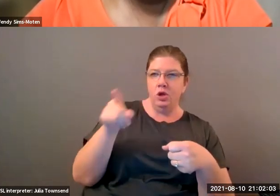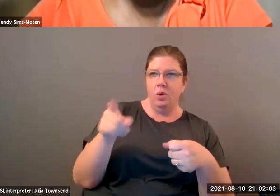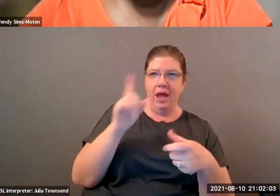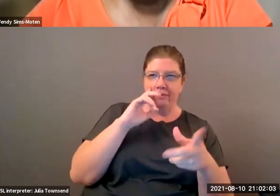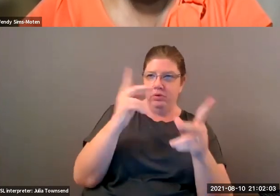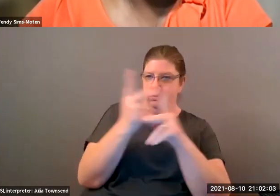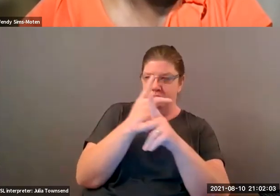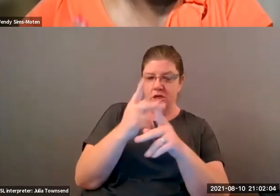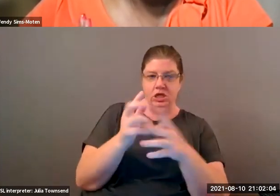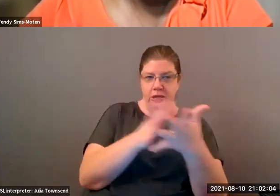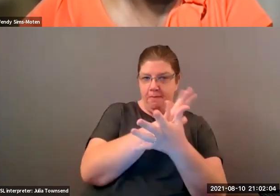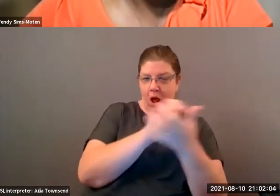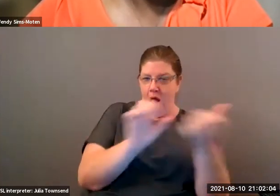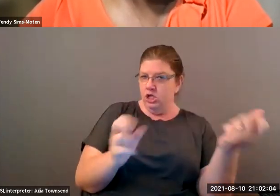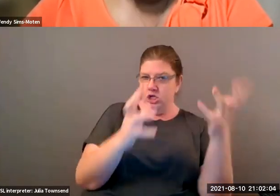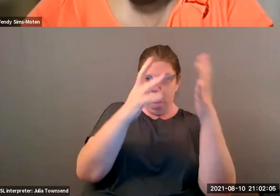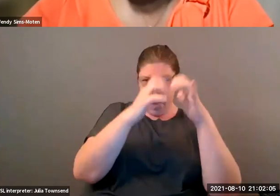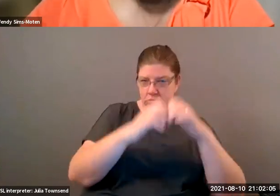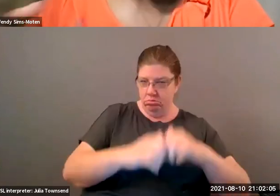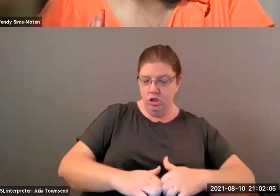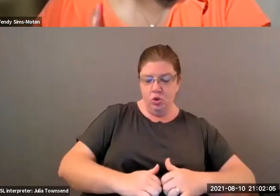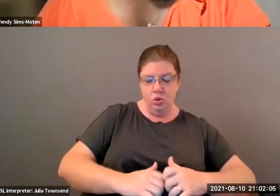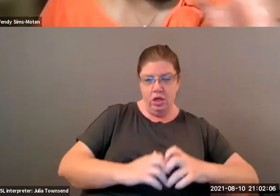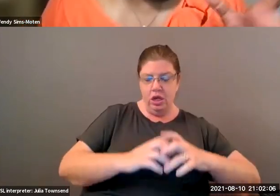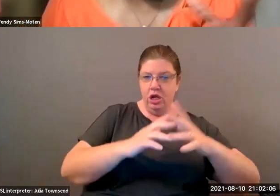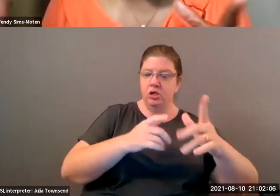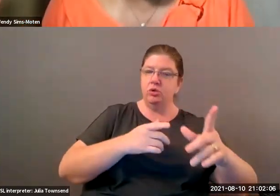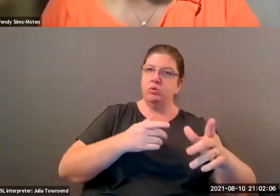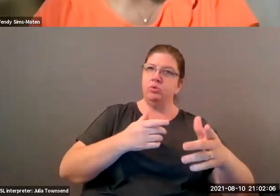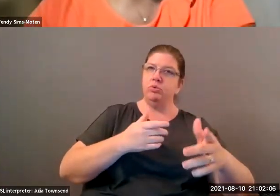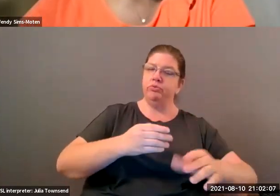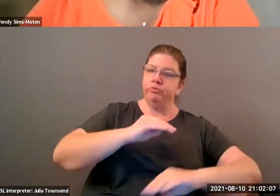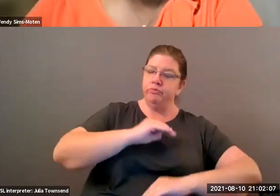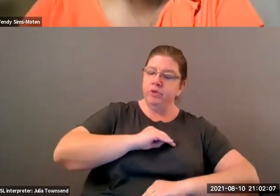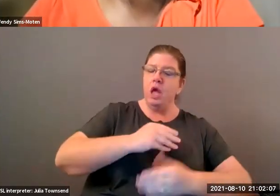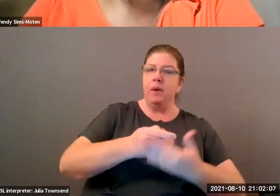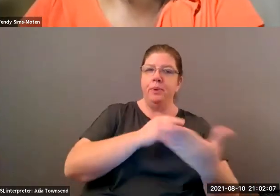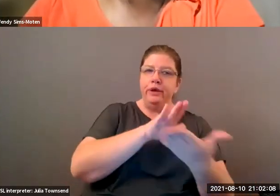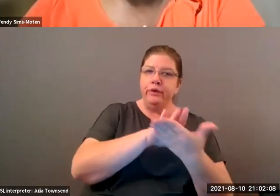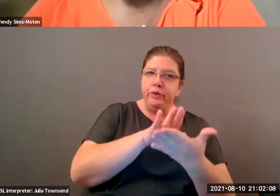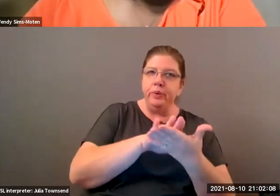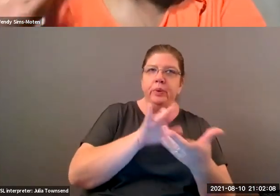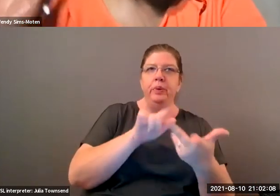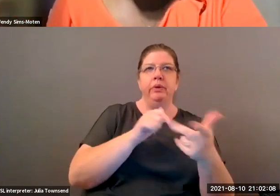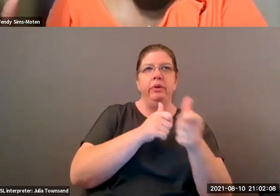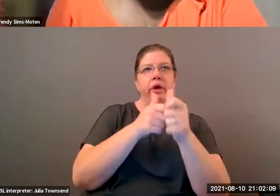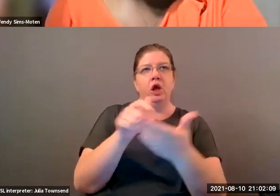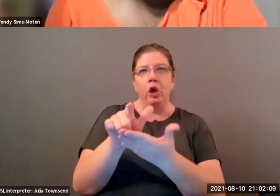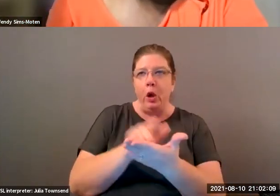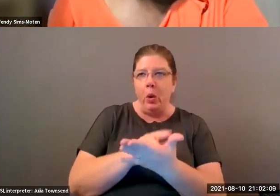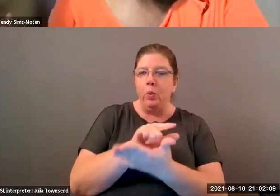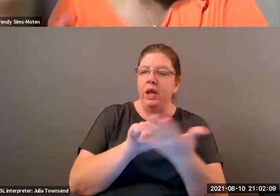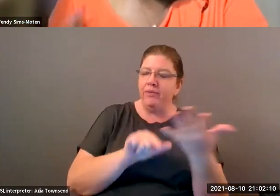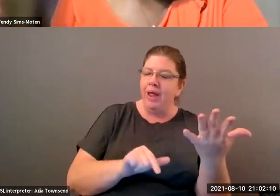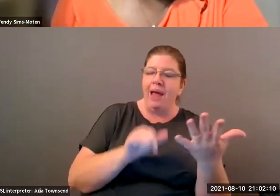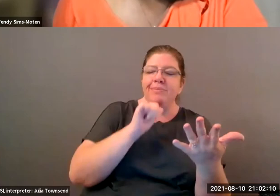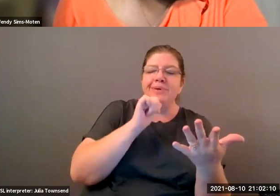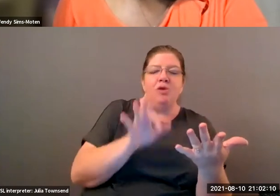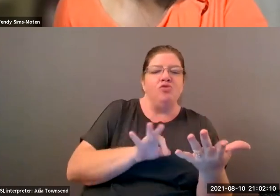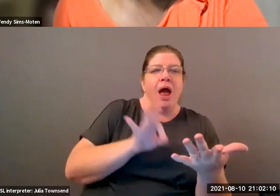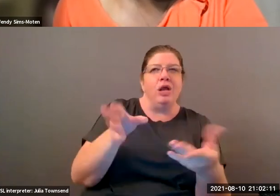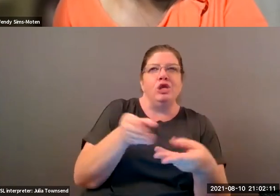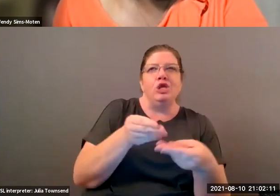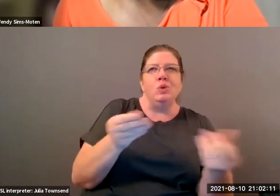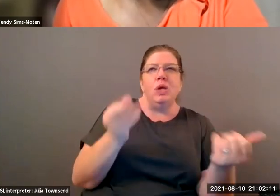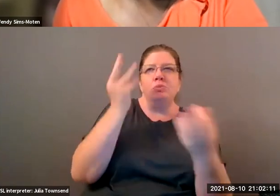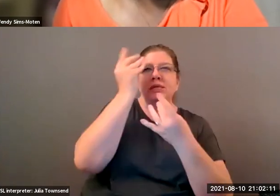order to get it up to code and to be able to fit a preschool with all its needs, and this is not trying to be a solution. I'm just trying to think it